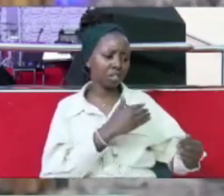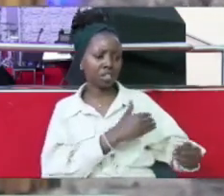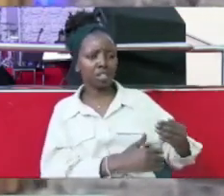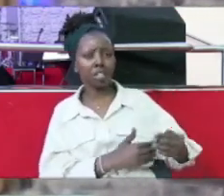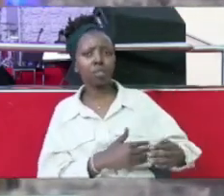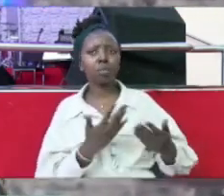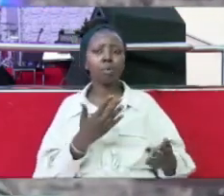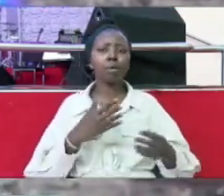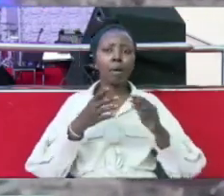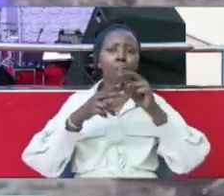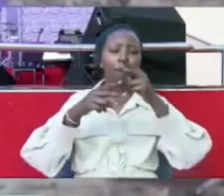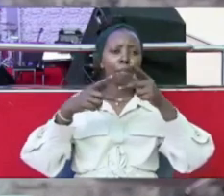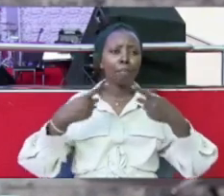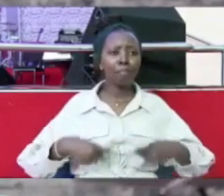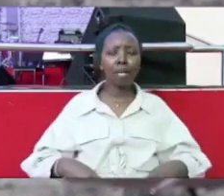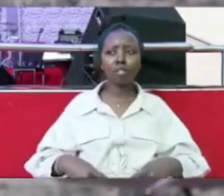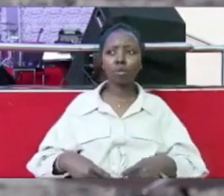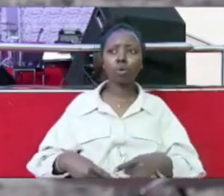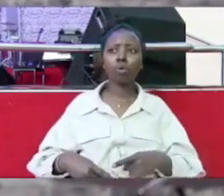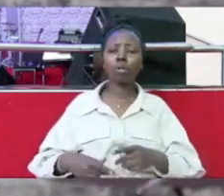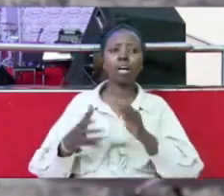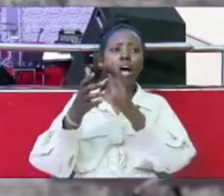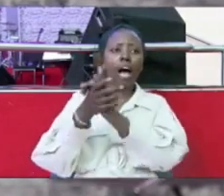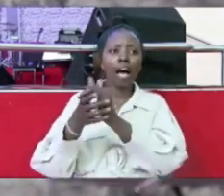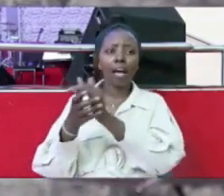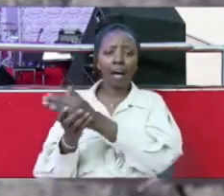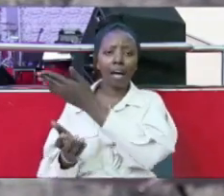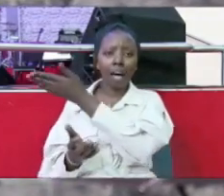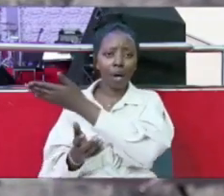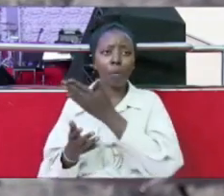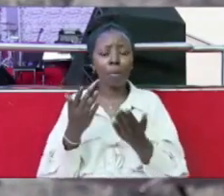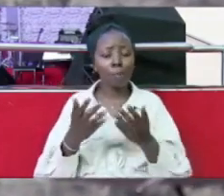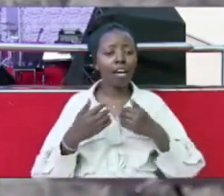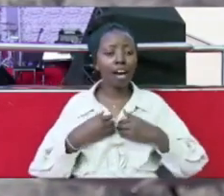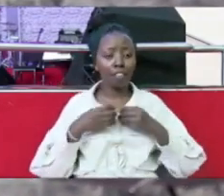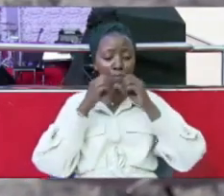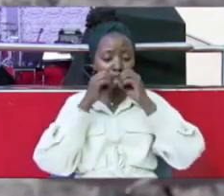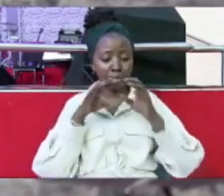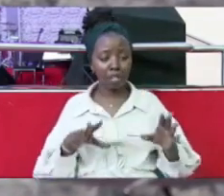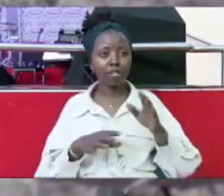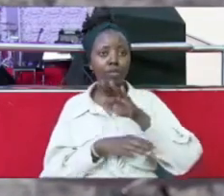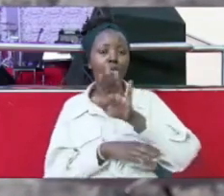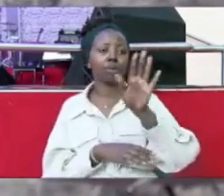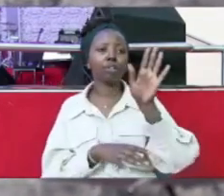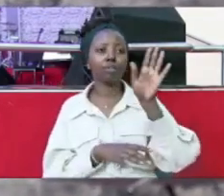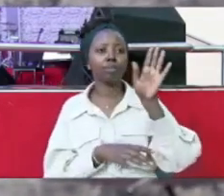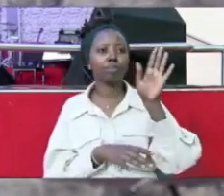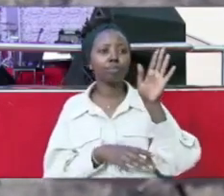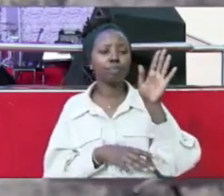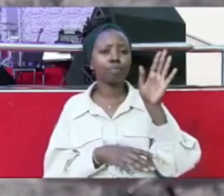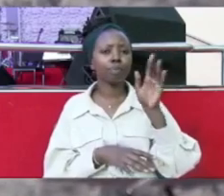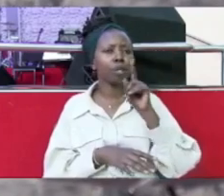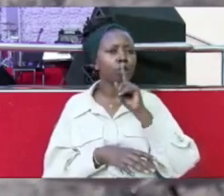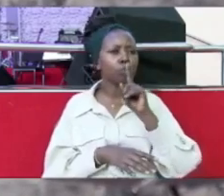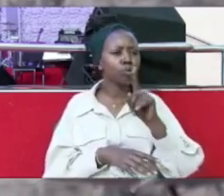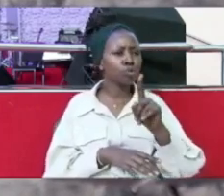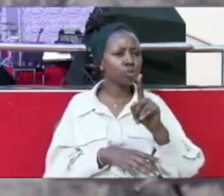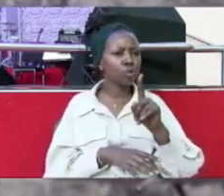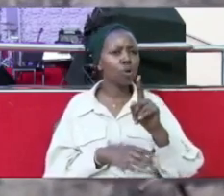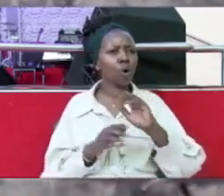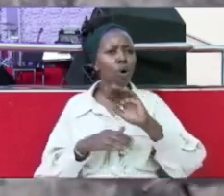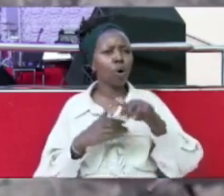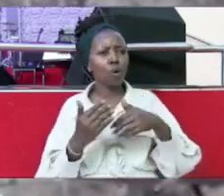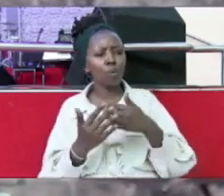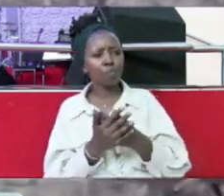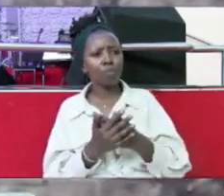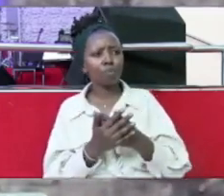there is the one who carries your blessing. Na ujumbe mtu hapa umekaa kando yake kama mtakutana pale nje ndiye amebeba baraka zako. So we should therefore all desire to go beyond